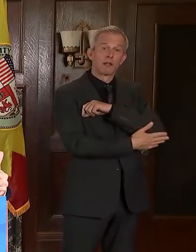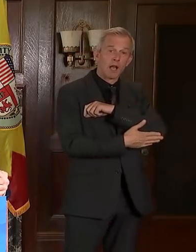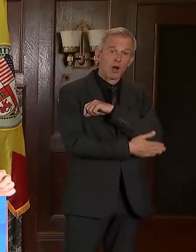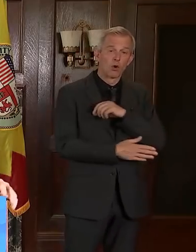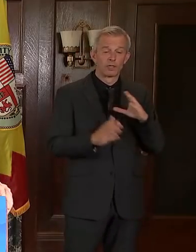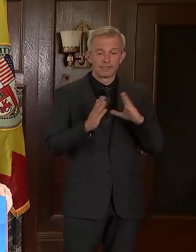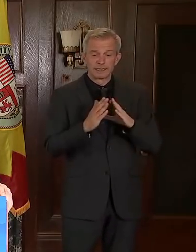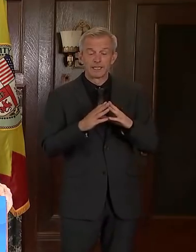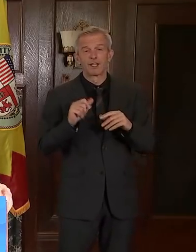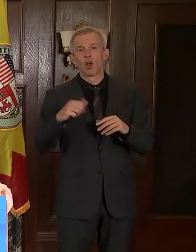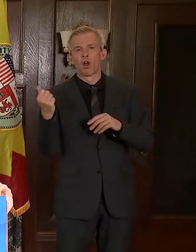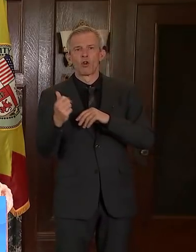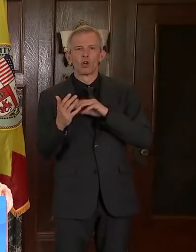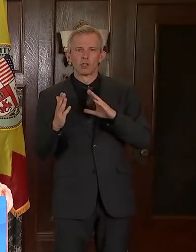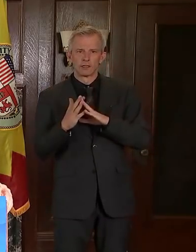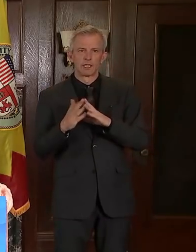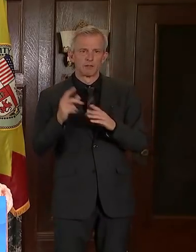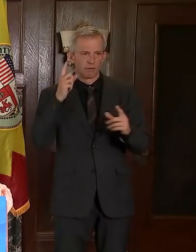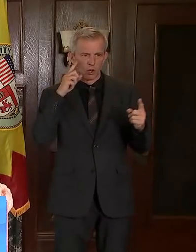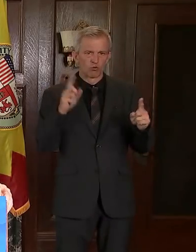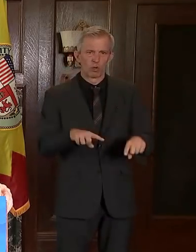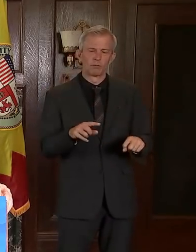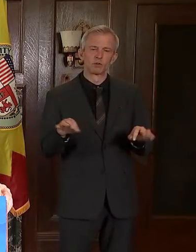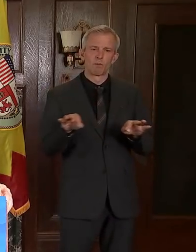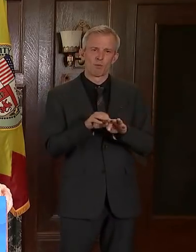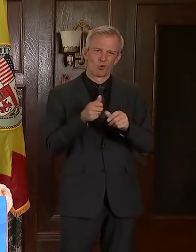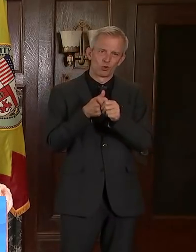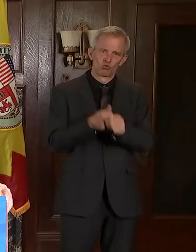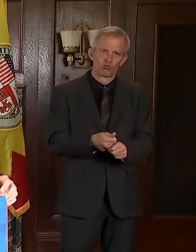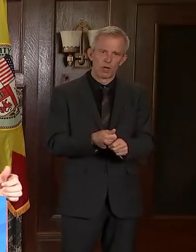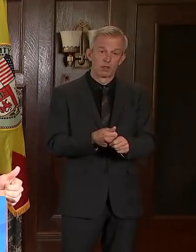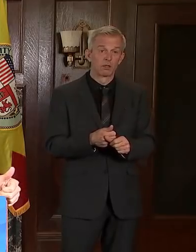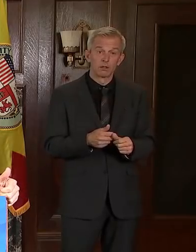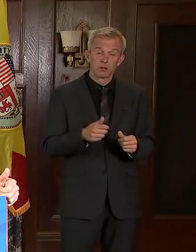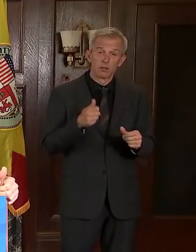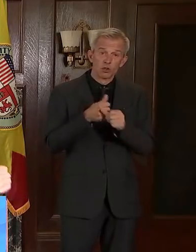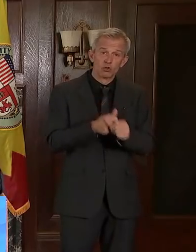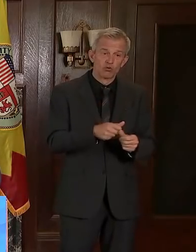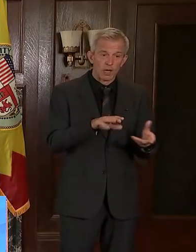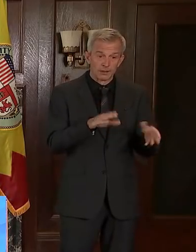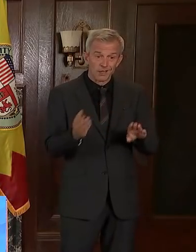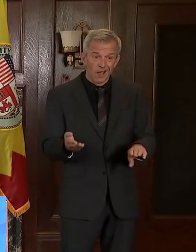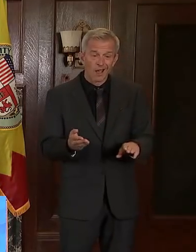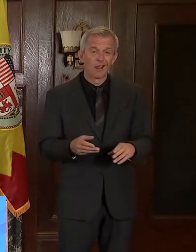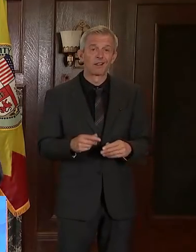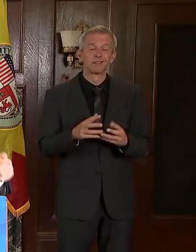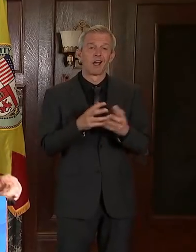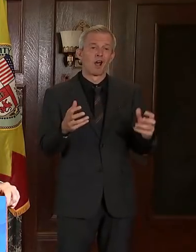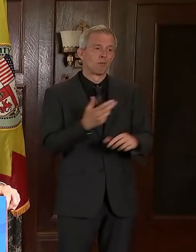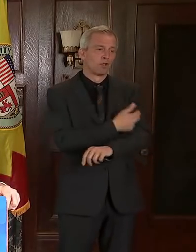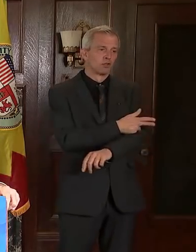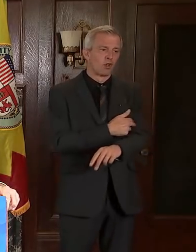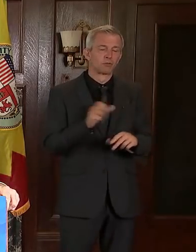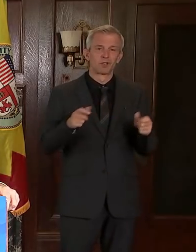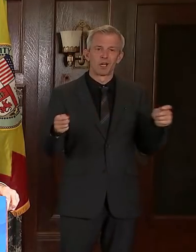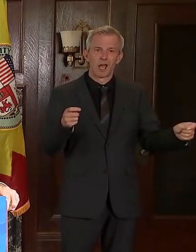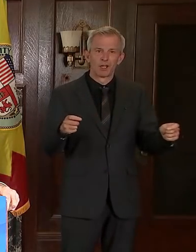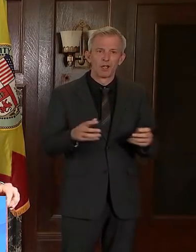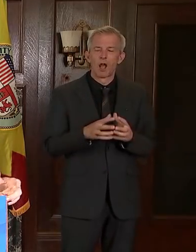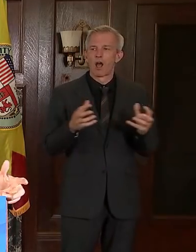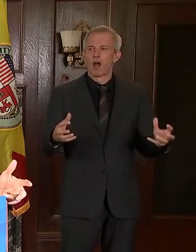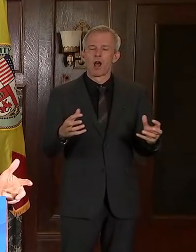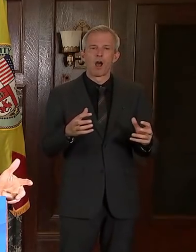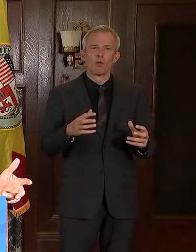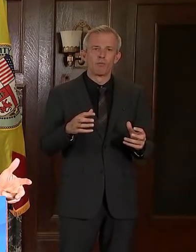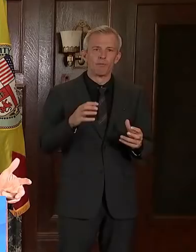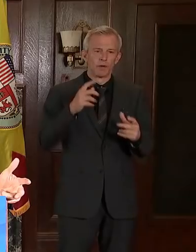of LA, and other cities, that it is important to track these things: deaths, hospital capacity, how much PPE is available,